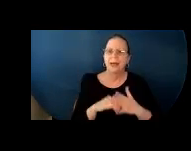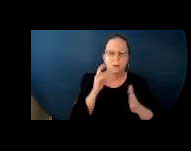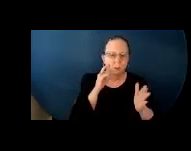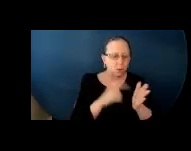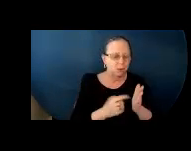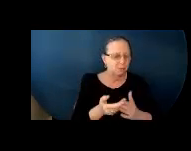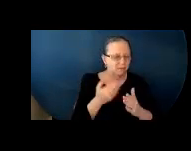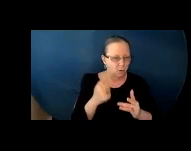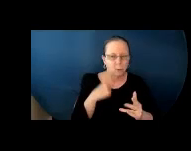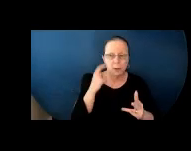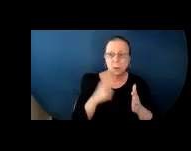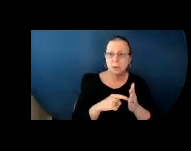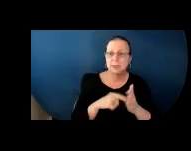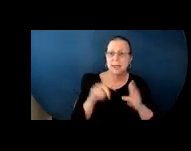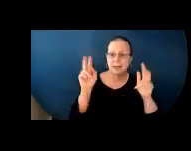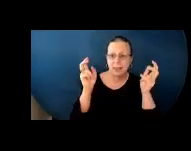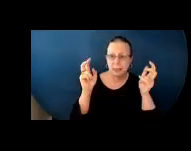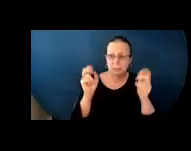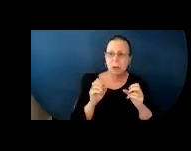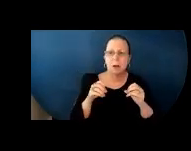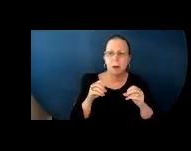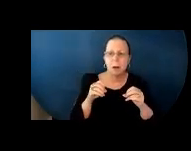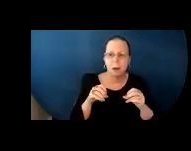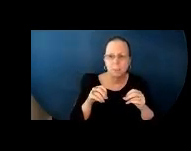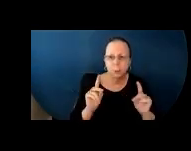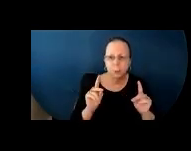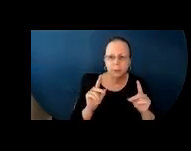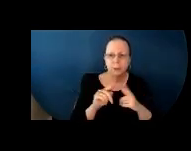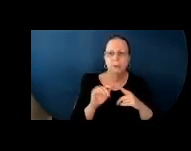is opportunities to practice, right?